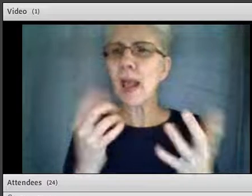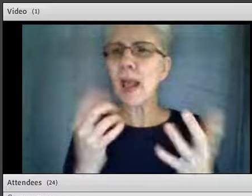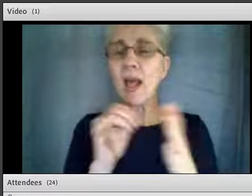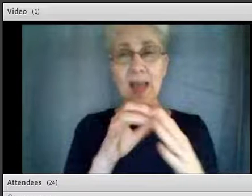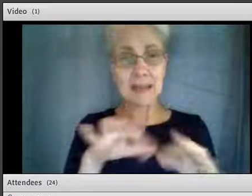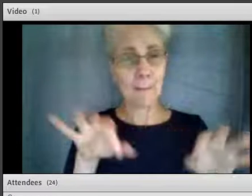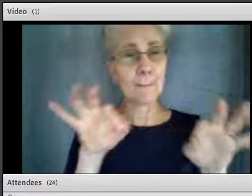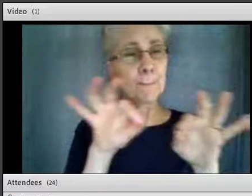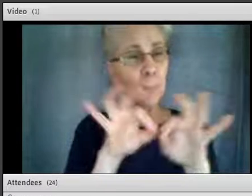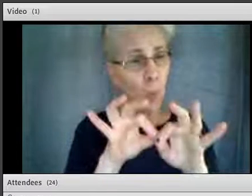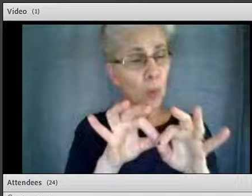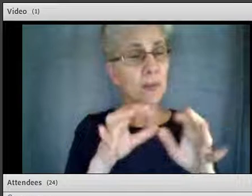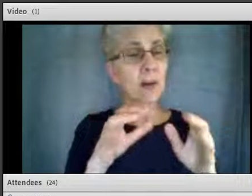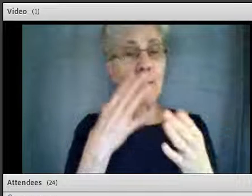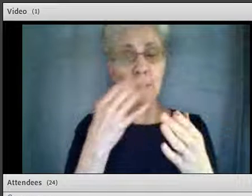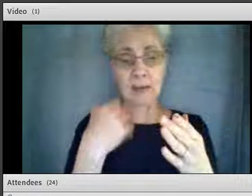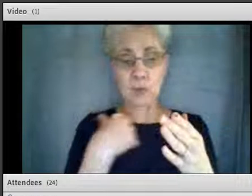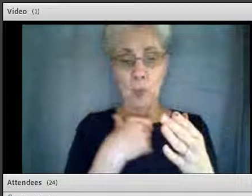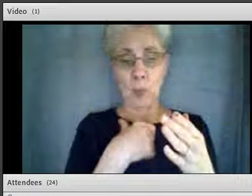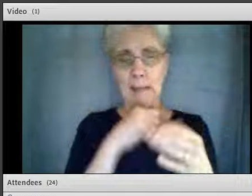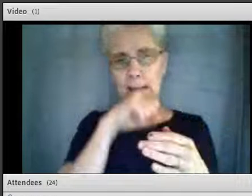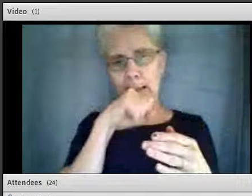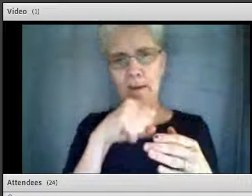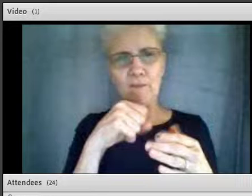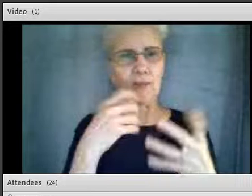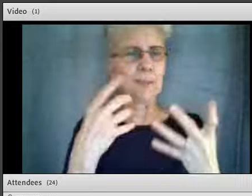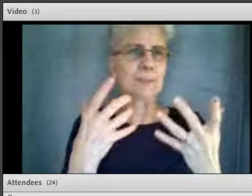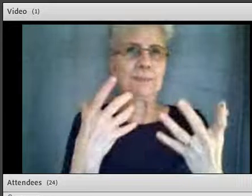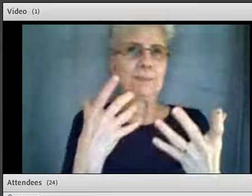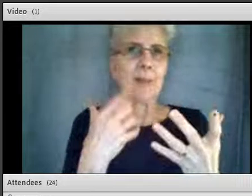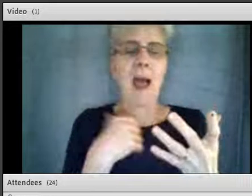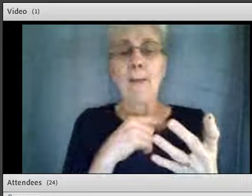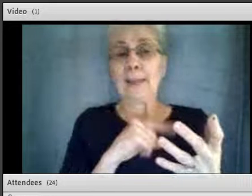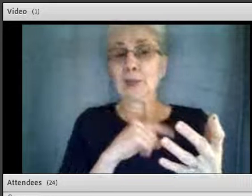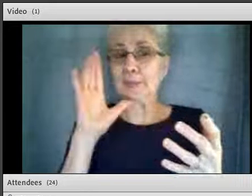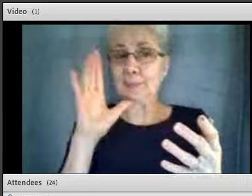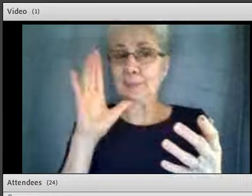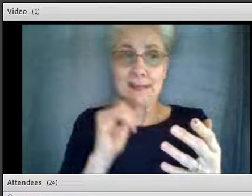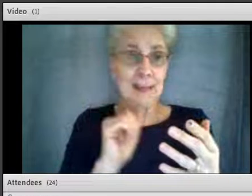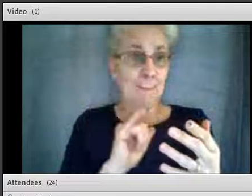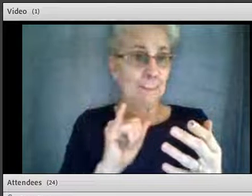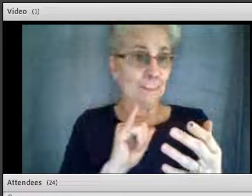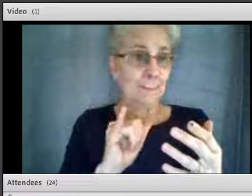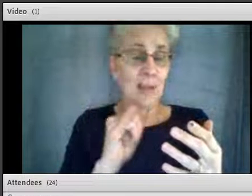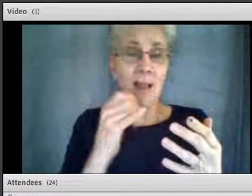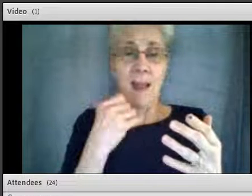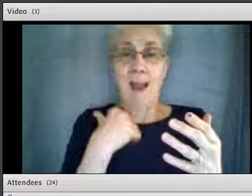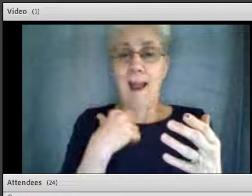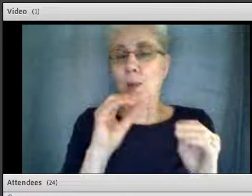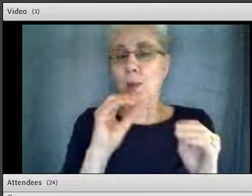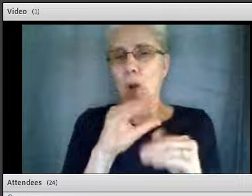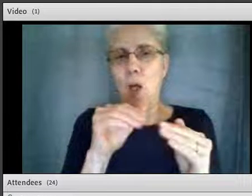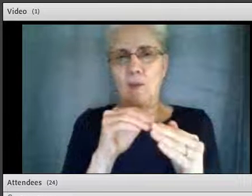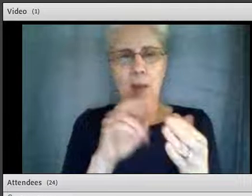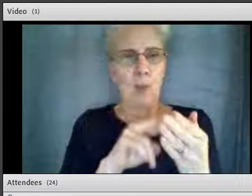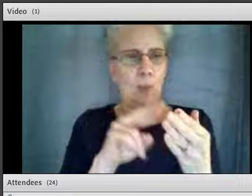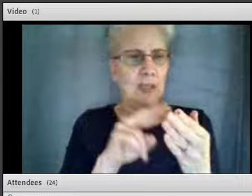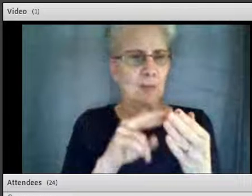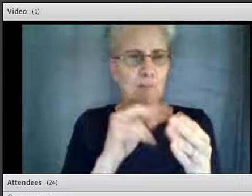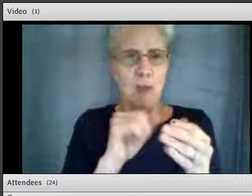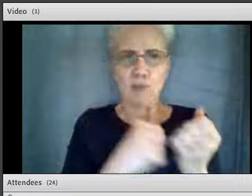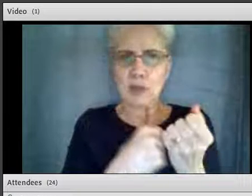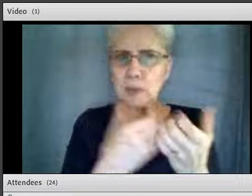we love, and I'm guilty of this as well, like I want to put all my resources here, and I look at that, and